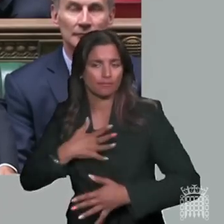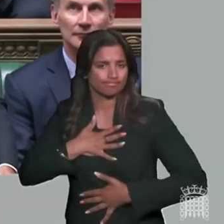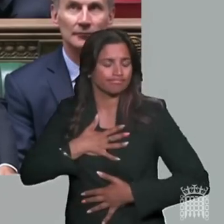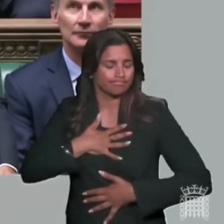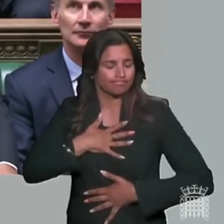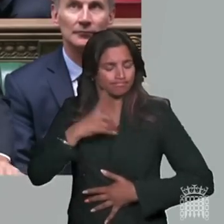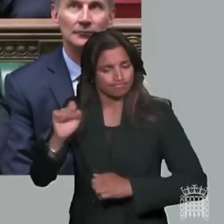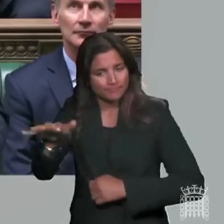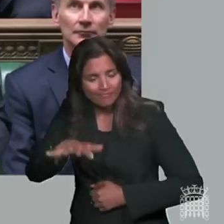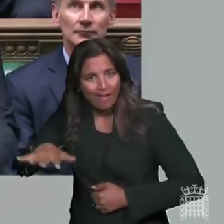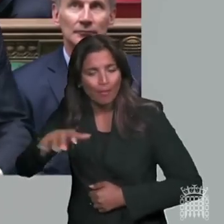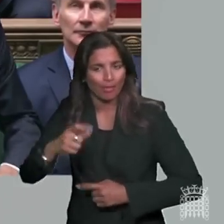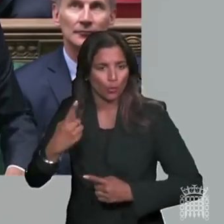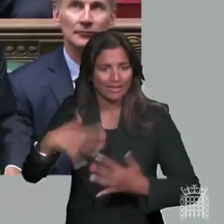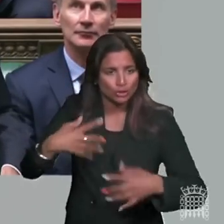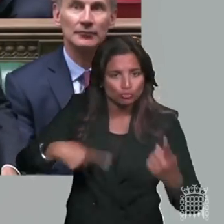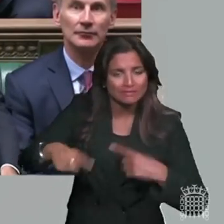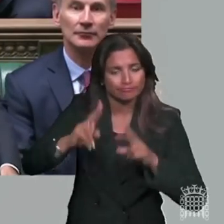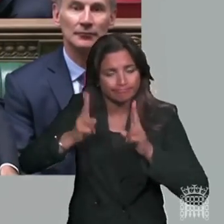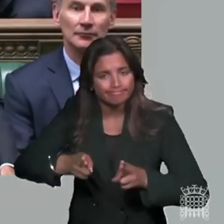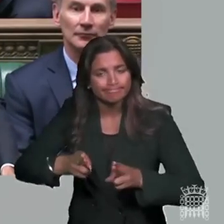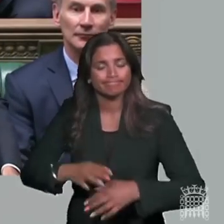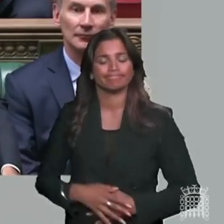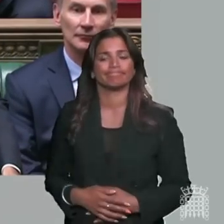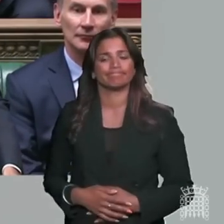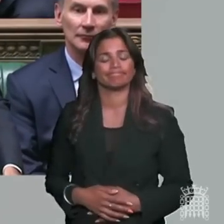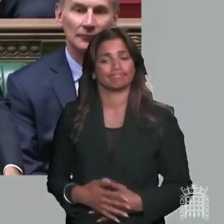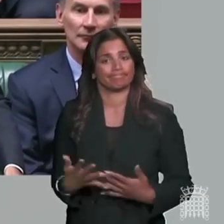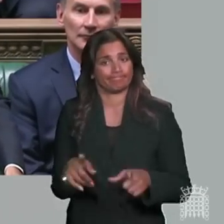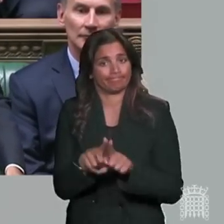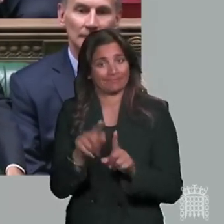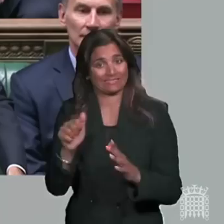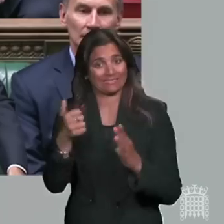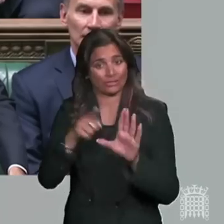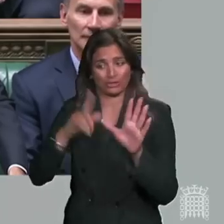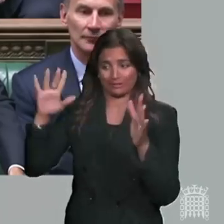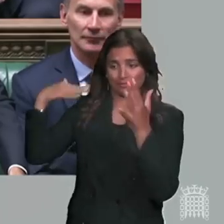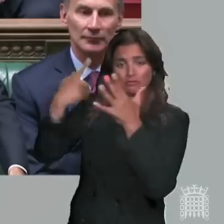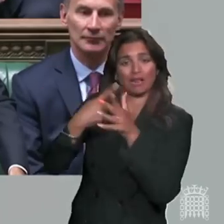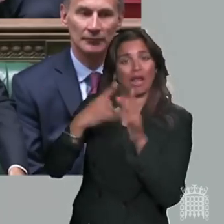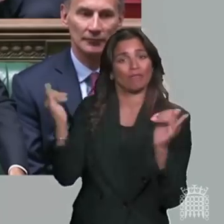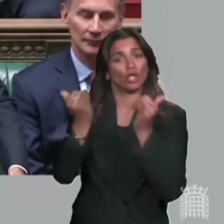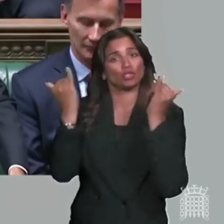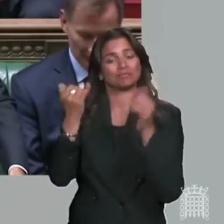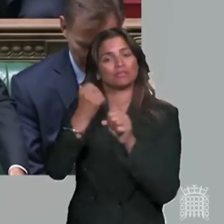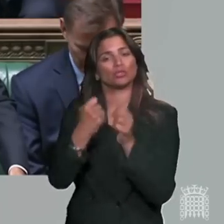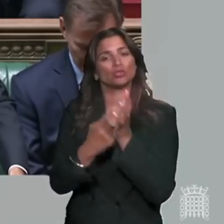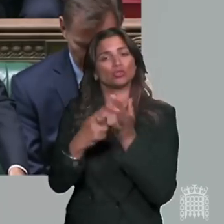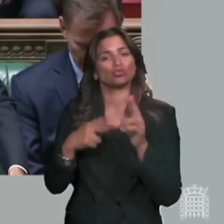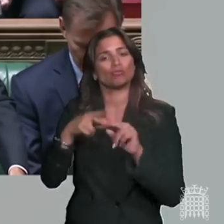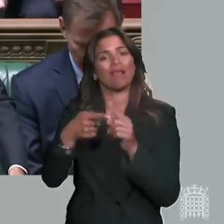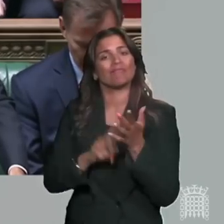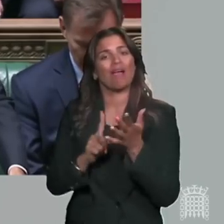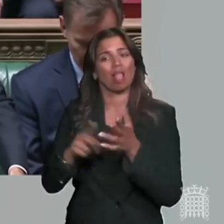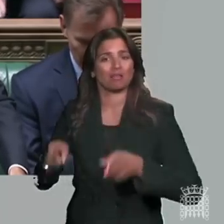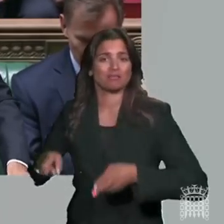lives. Today is also the 6th anniversary of the Grenfell Tower fire. We remember the 72 people who lost their lives and remain